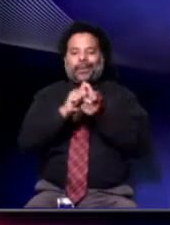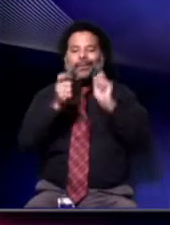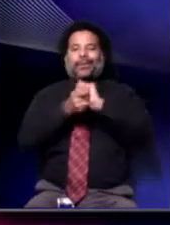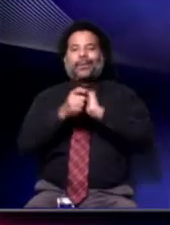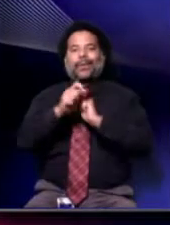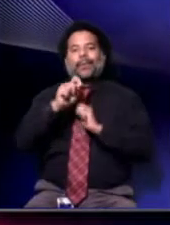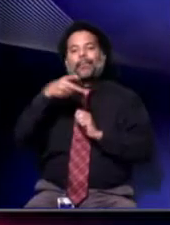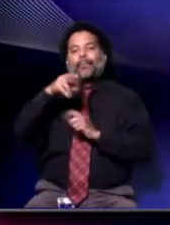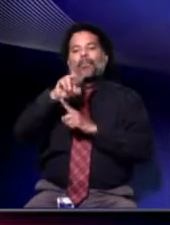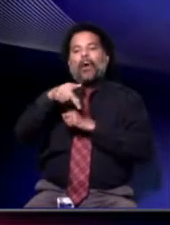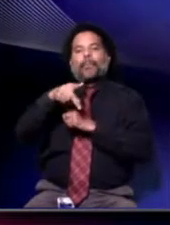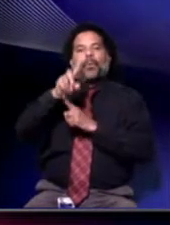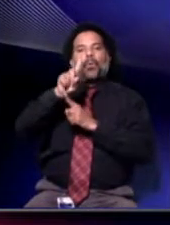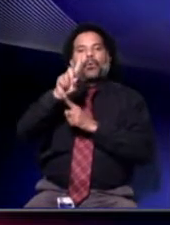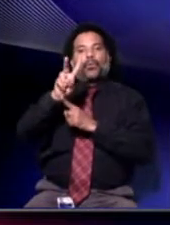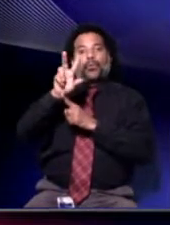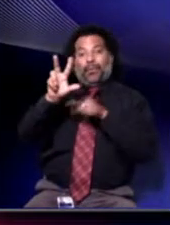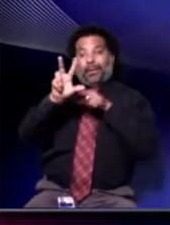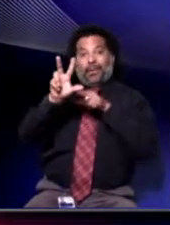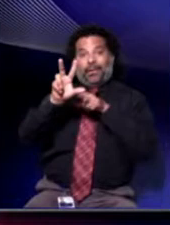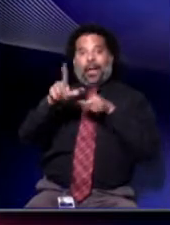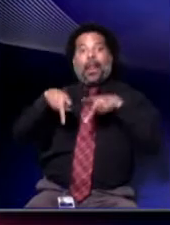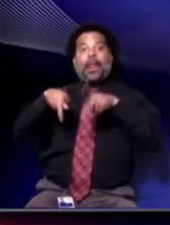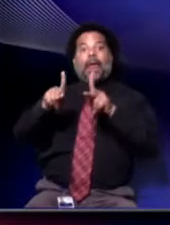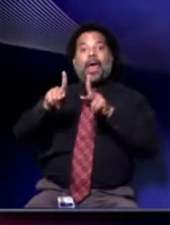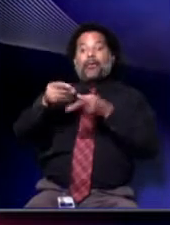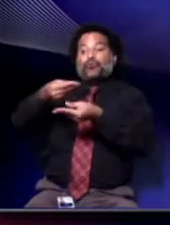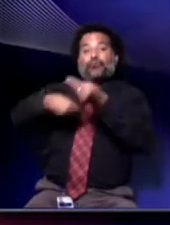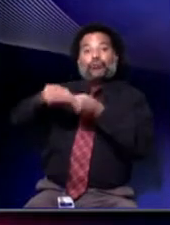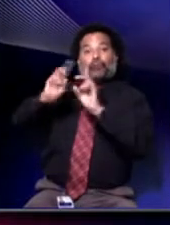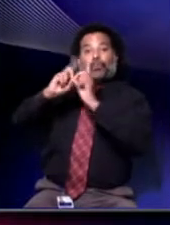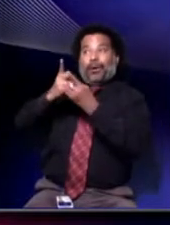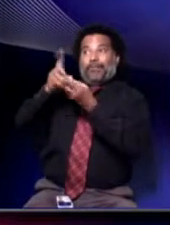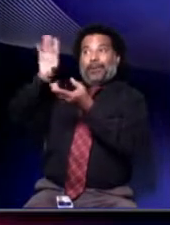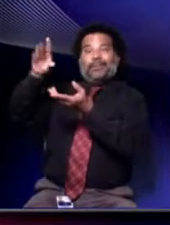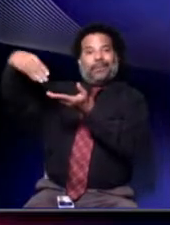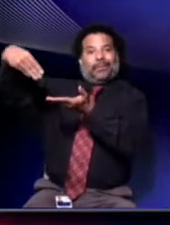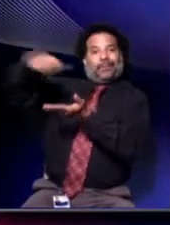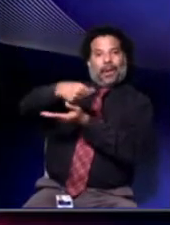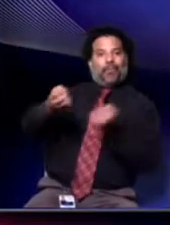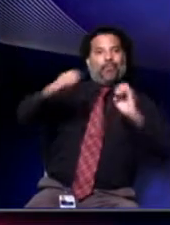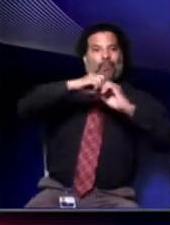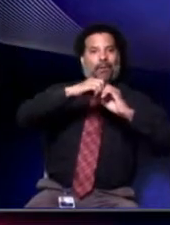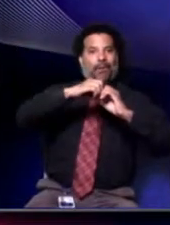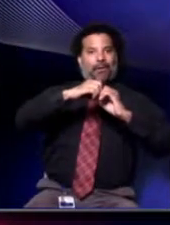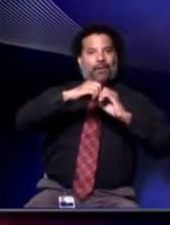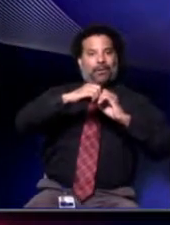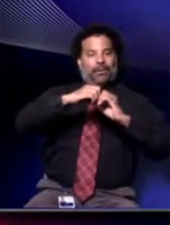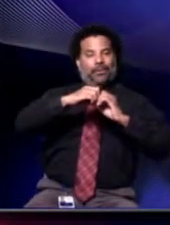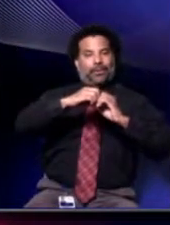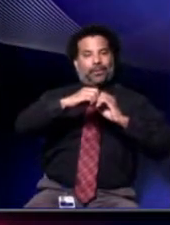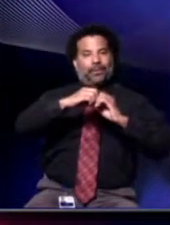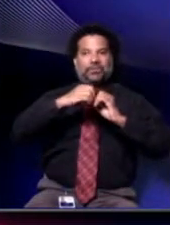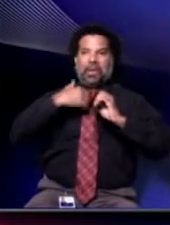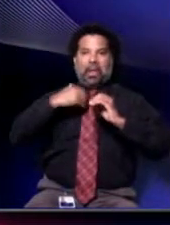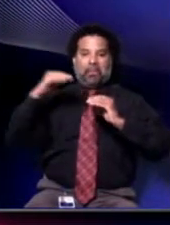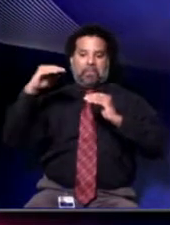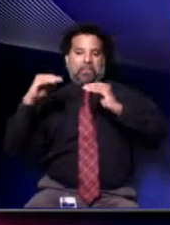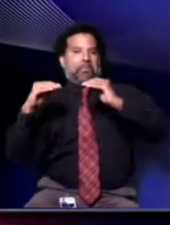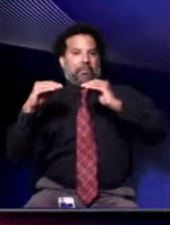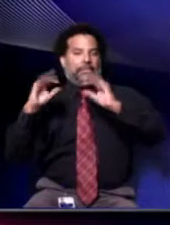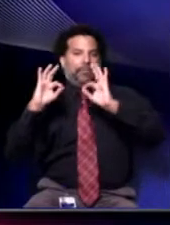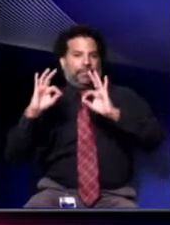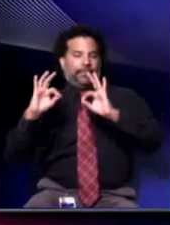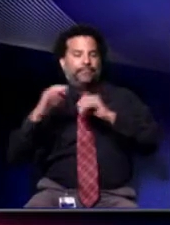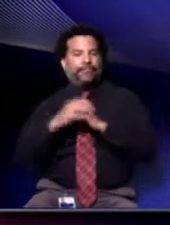123, which allowed the Treasurer's Office to pay more of that to the recipients, which